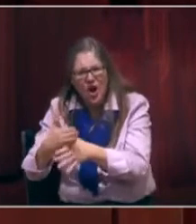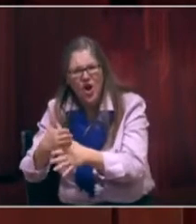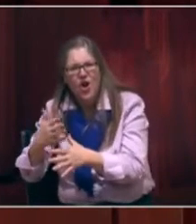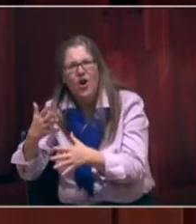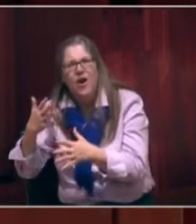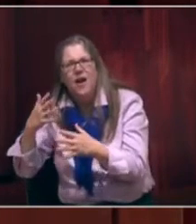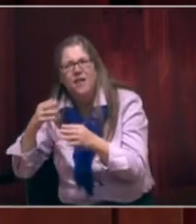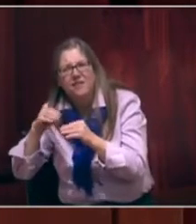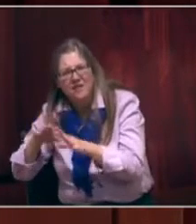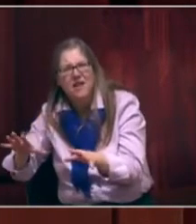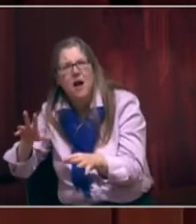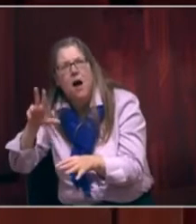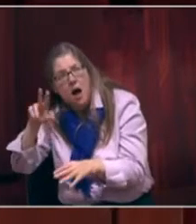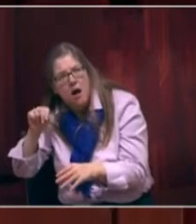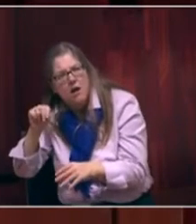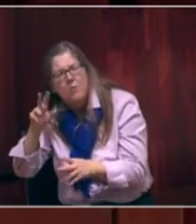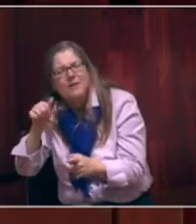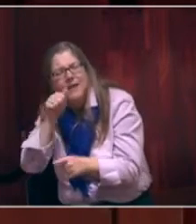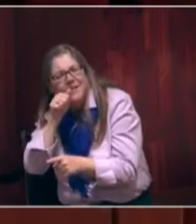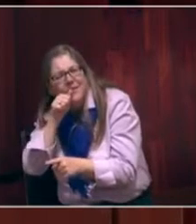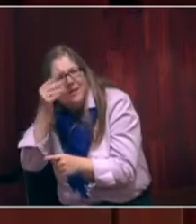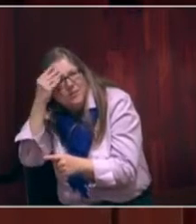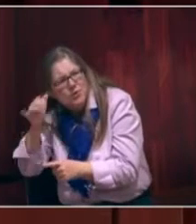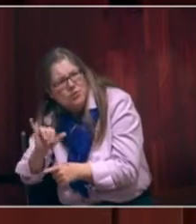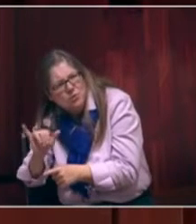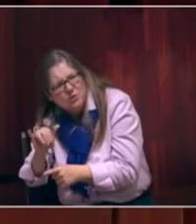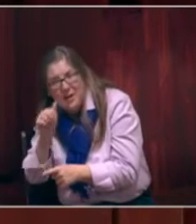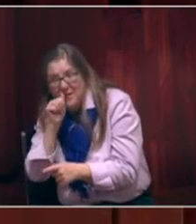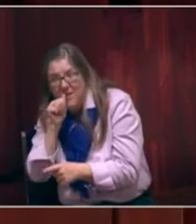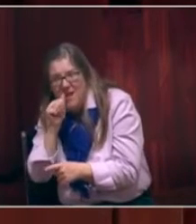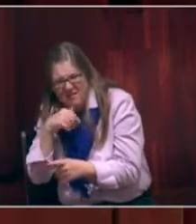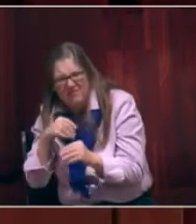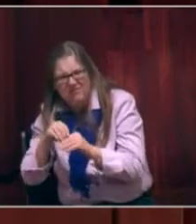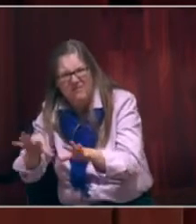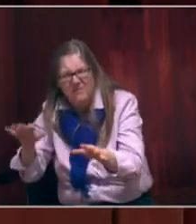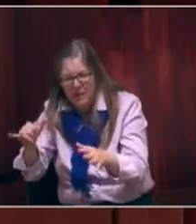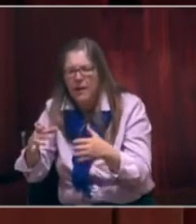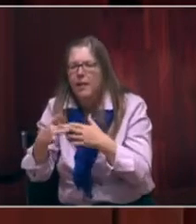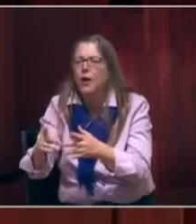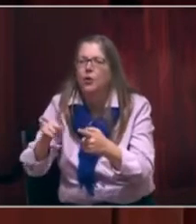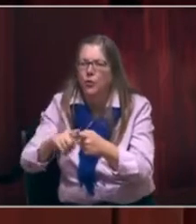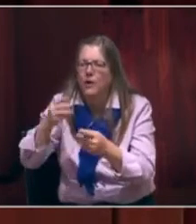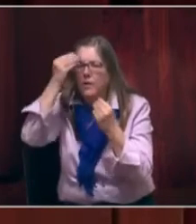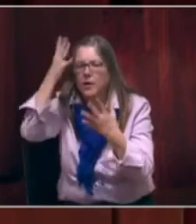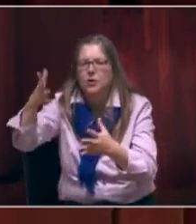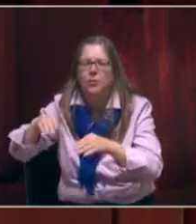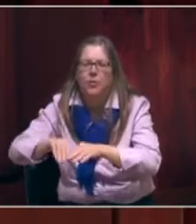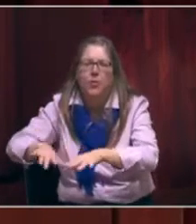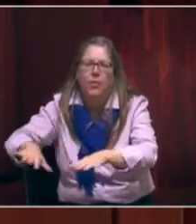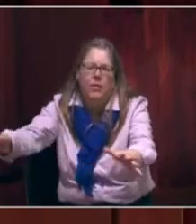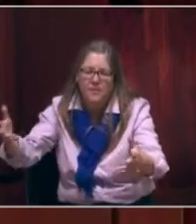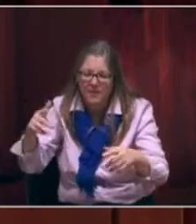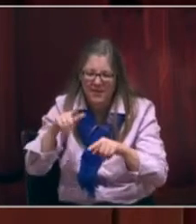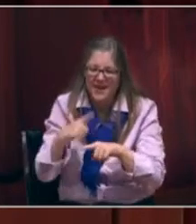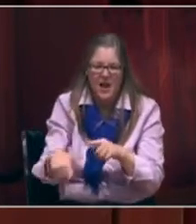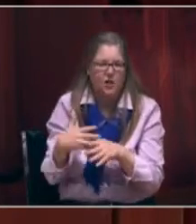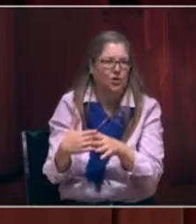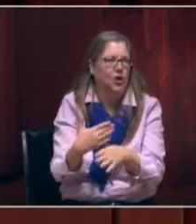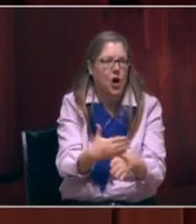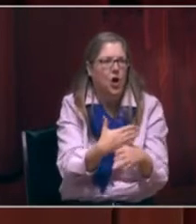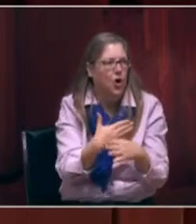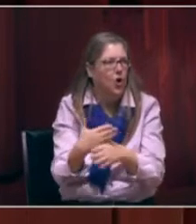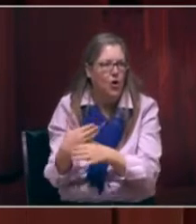all of it, in a bad way or inconsistent ways that actually led to impediments to this information sharing. So that brings us to the executive